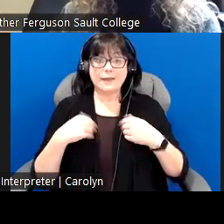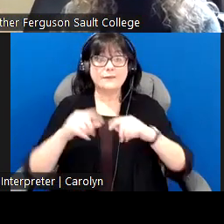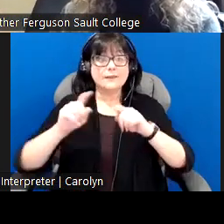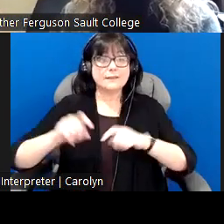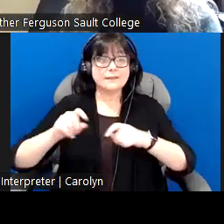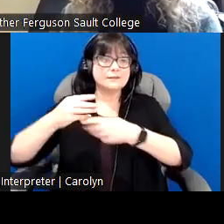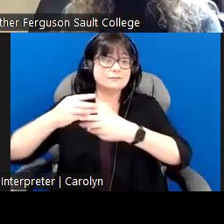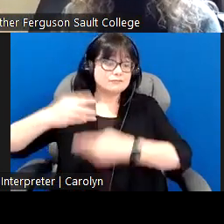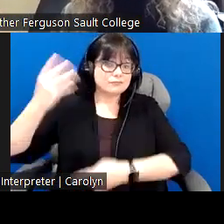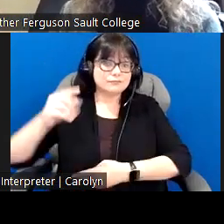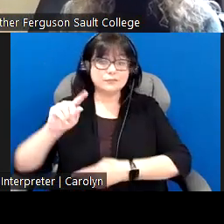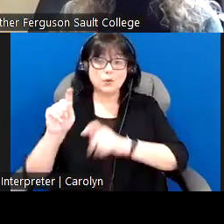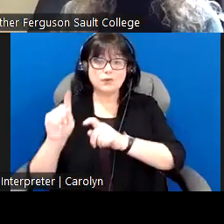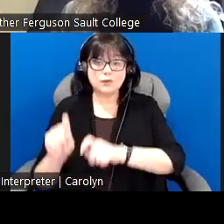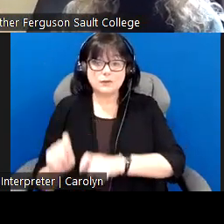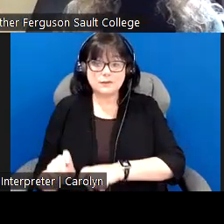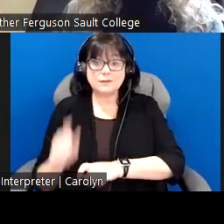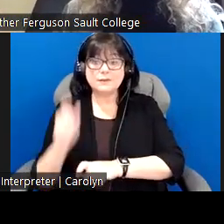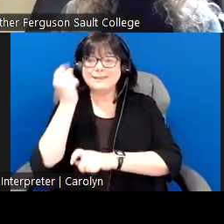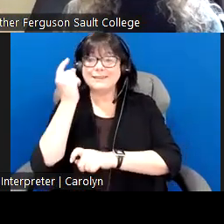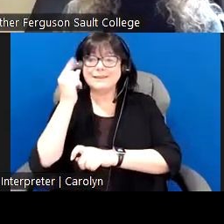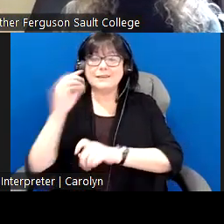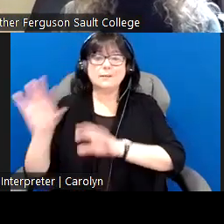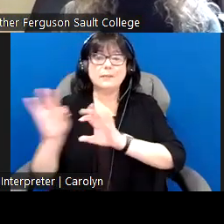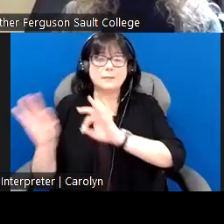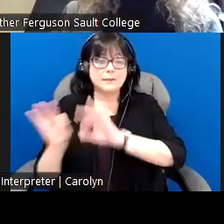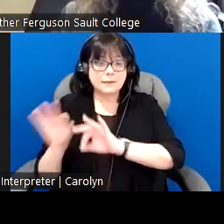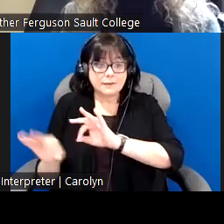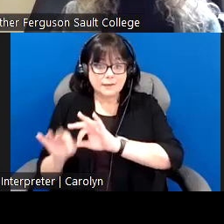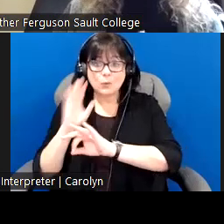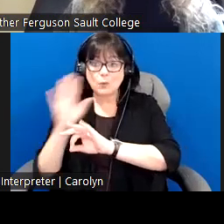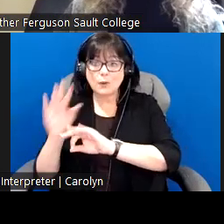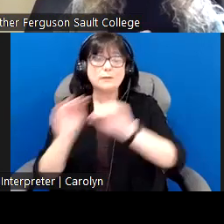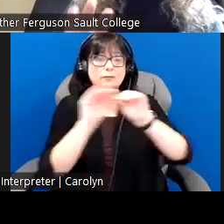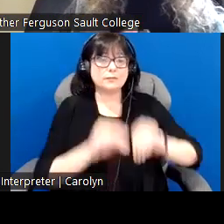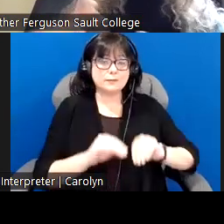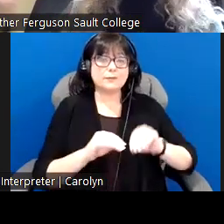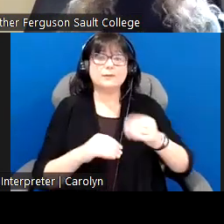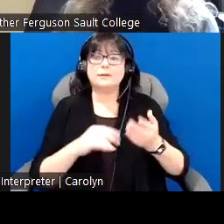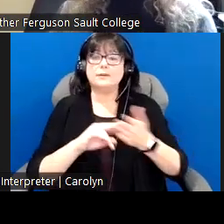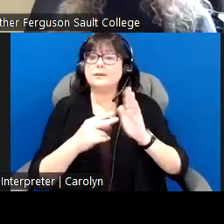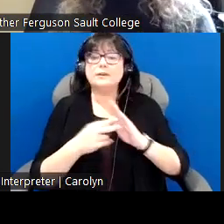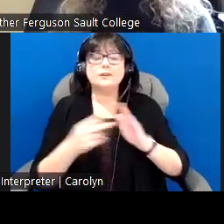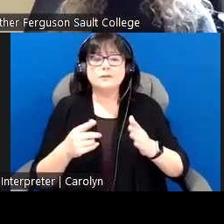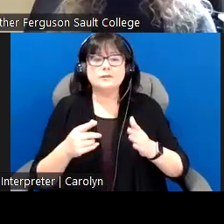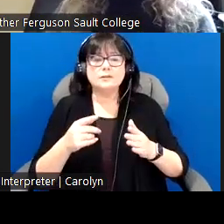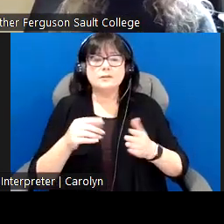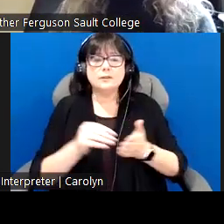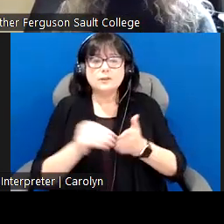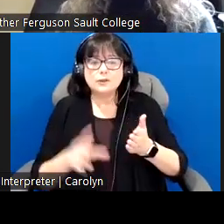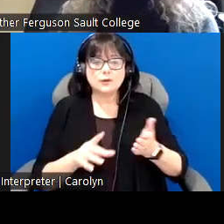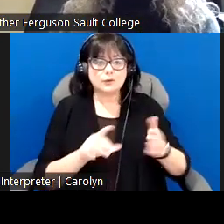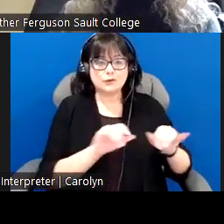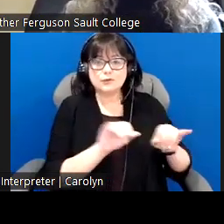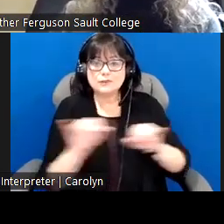is going to have every question. So you don't have to worry about the potential of one test taker sharing answers and